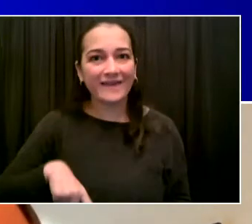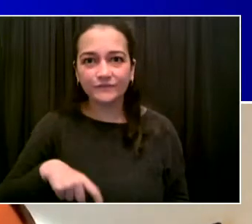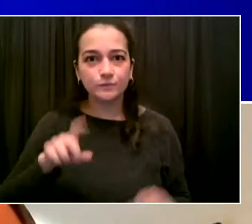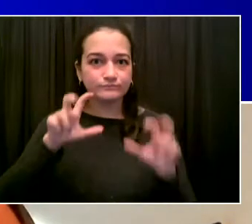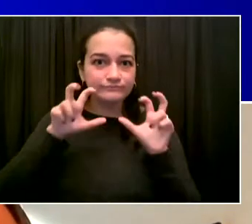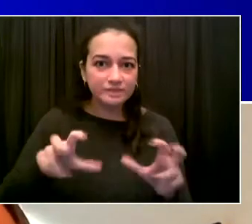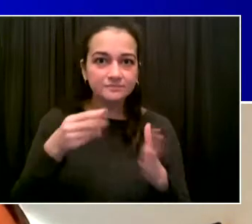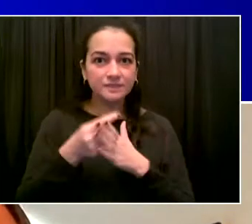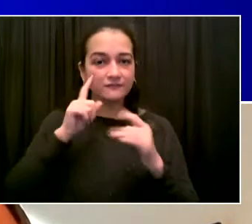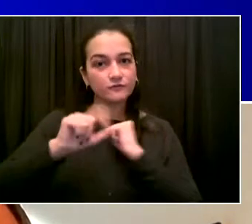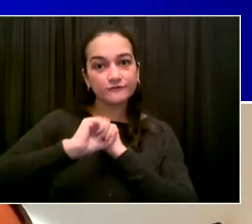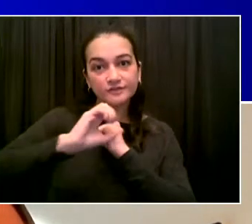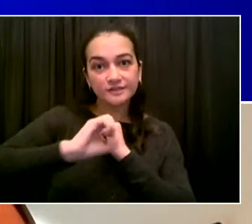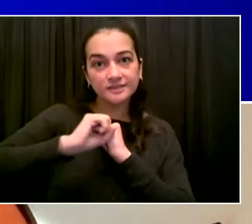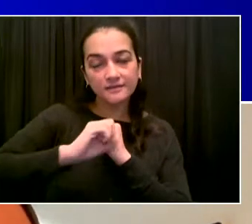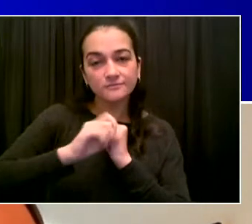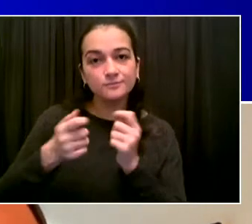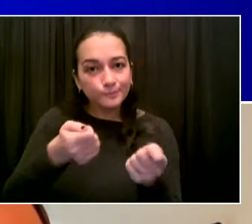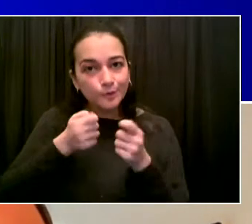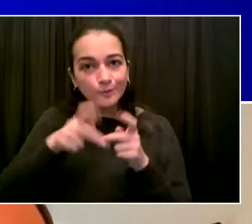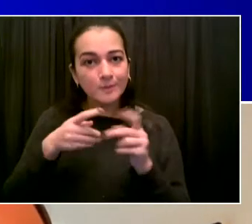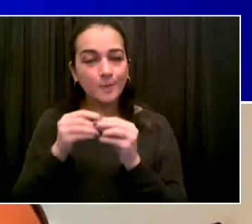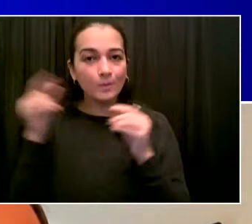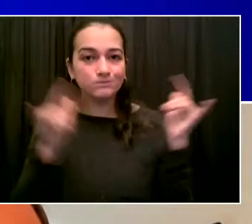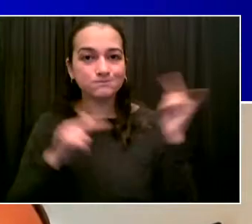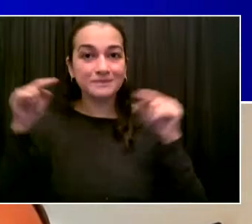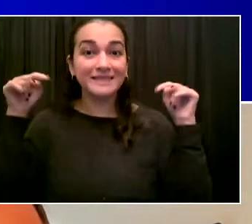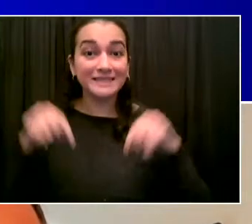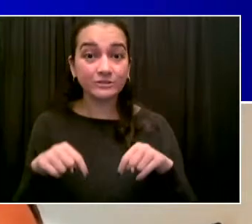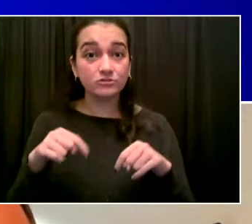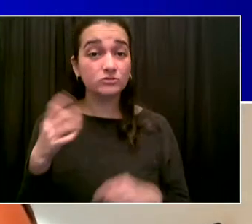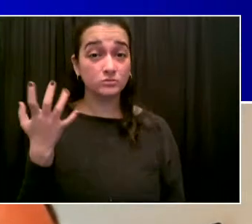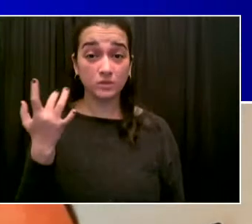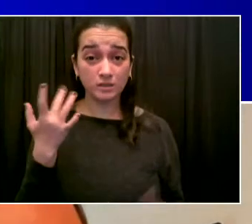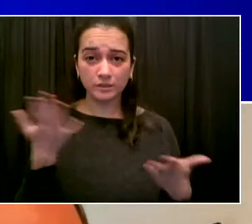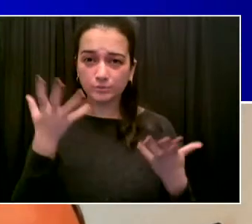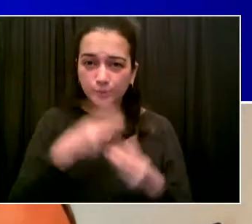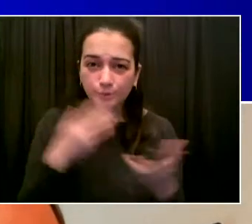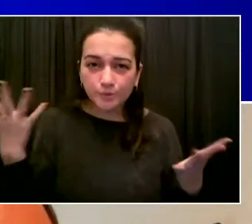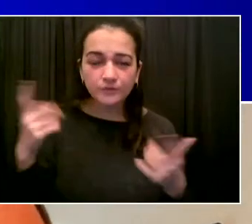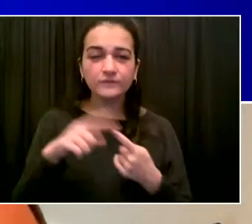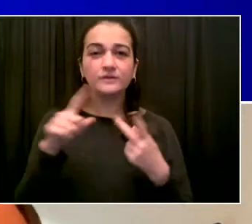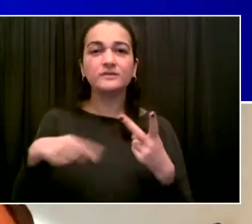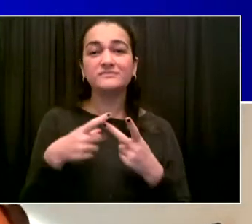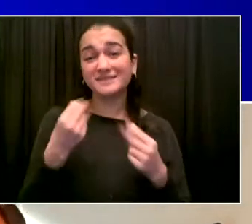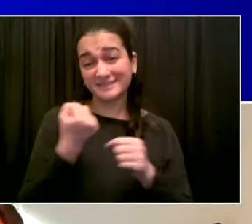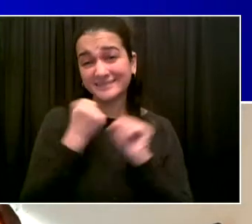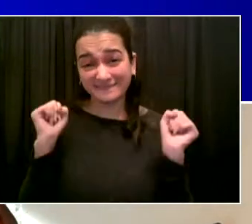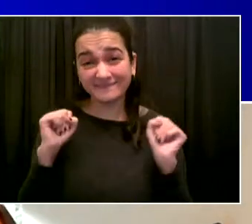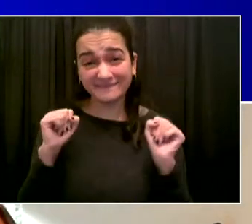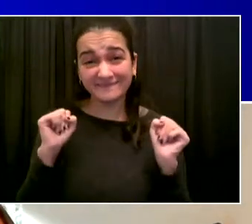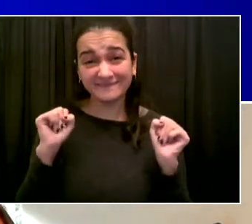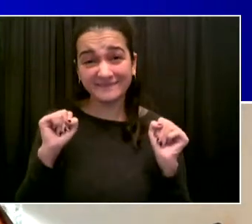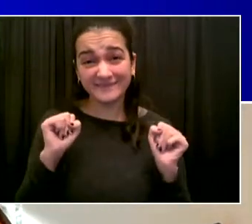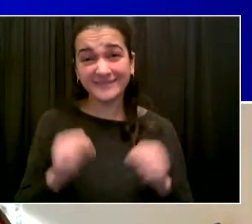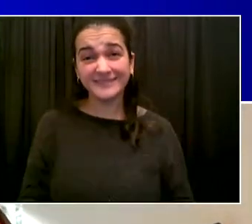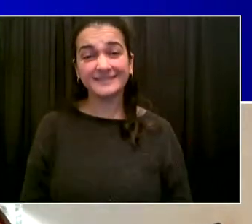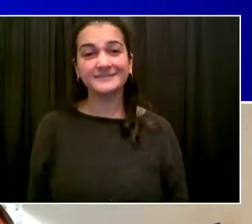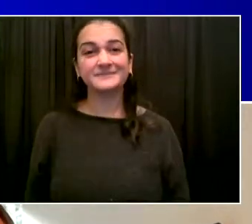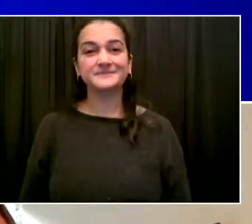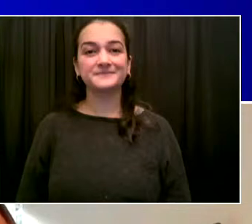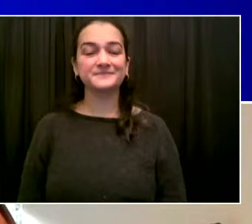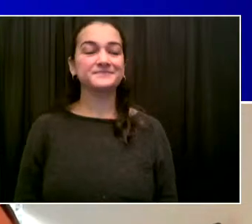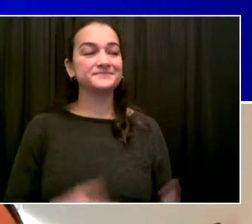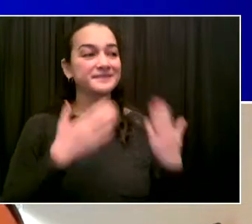world. Vaccinated travelers from all over, we welcome you in New York. So thank you, sir. Thank you so much, Fred. Thank you to you and your team who are doing outstanding